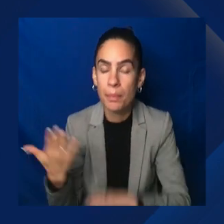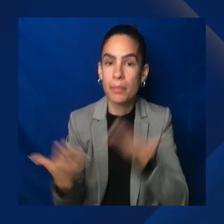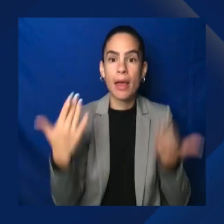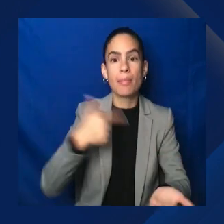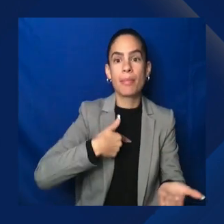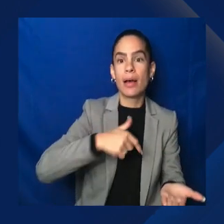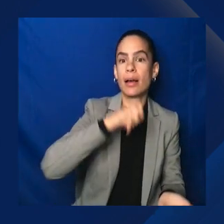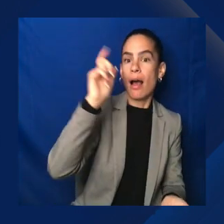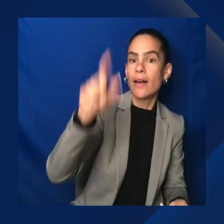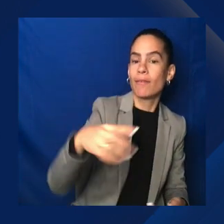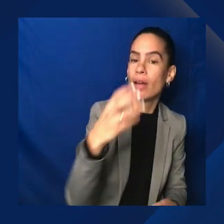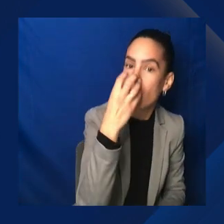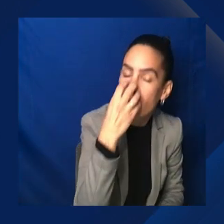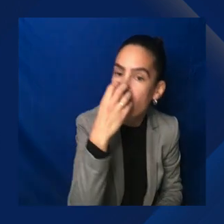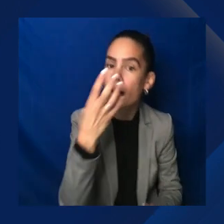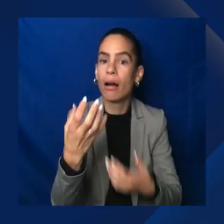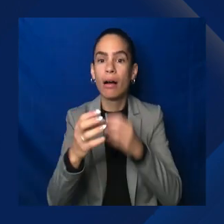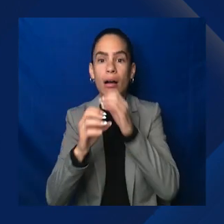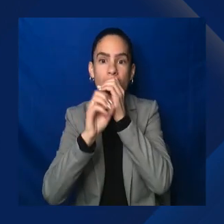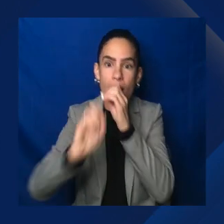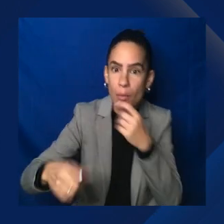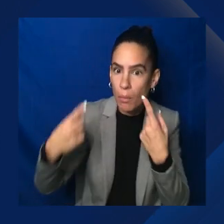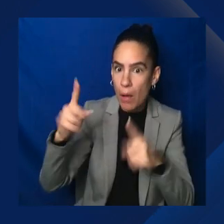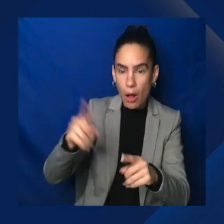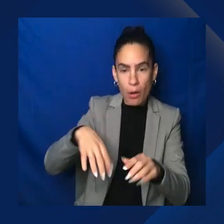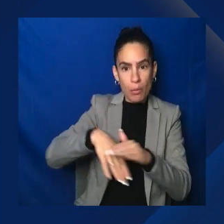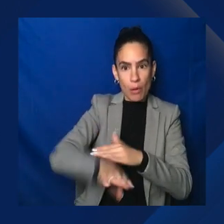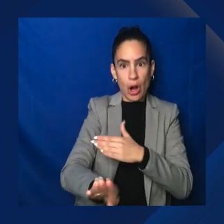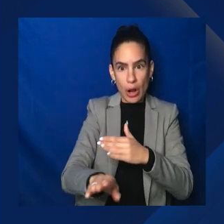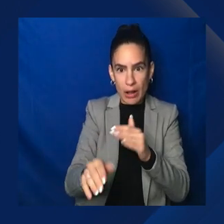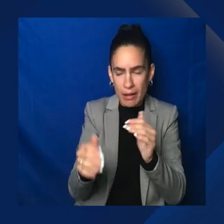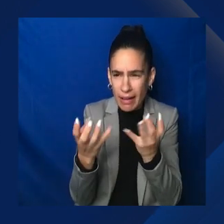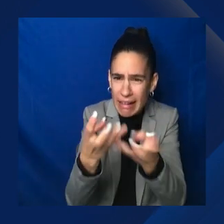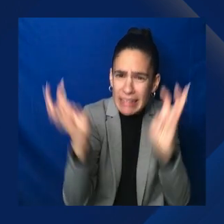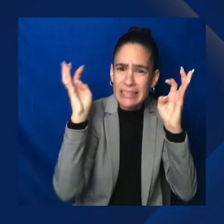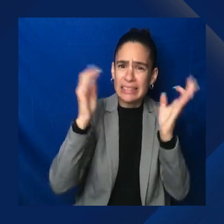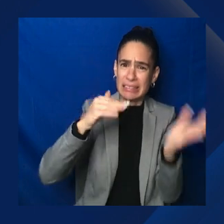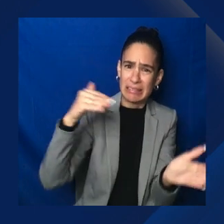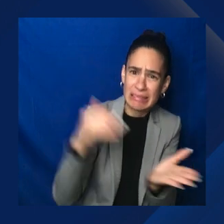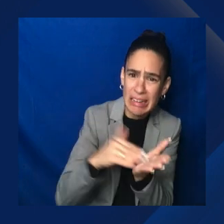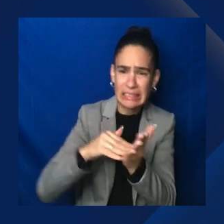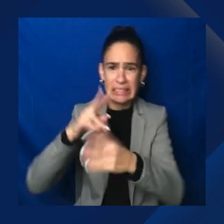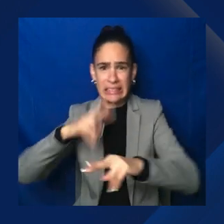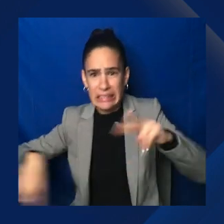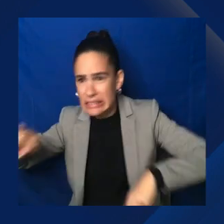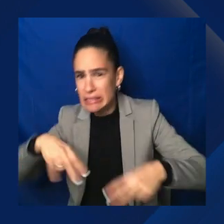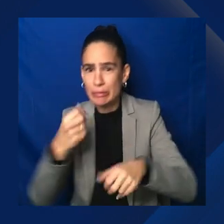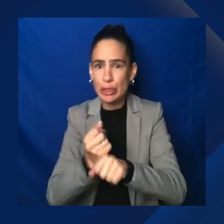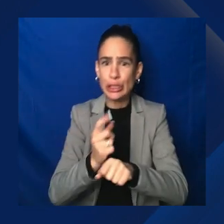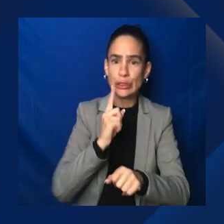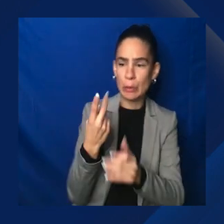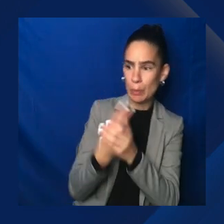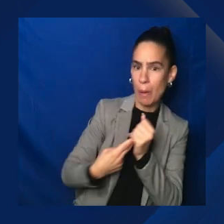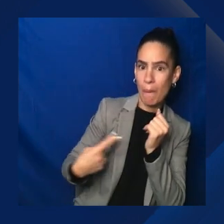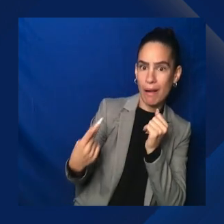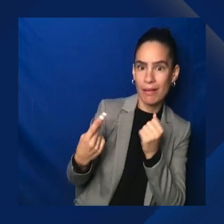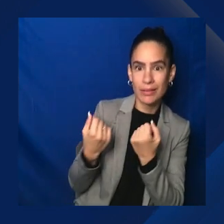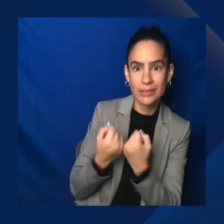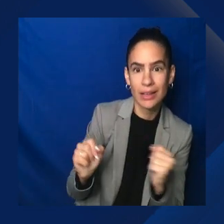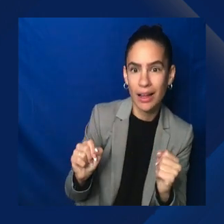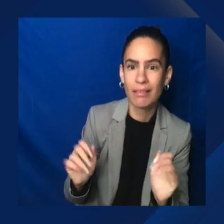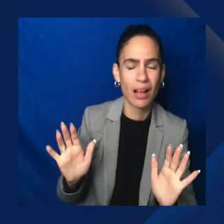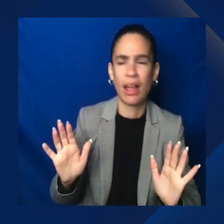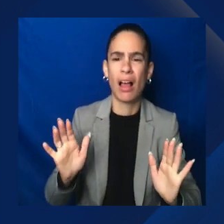to make sure that everything went, you know, according to plan and that we both were safe. So I would say it's worth it to get vaccinated